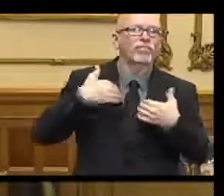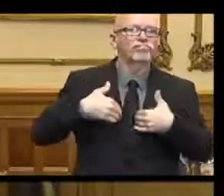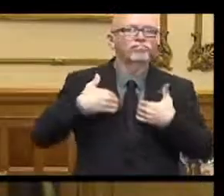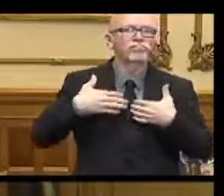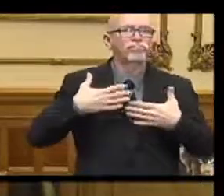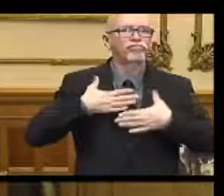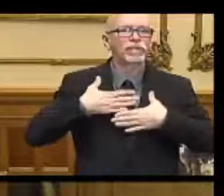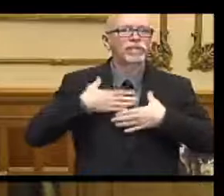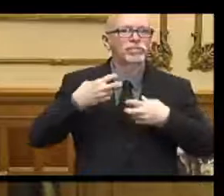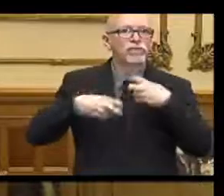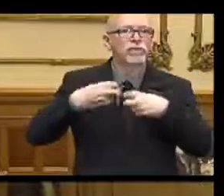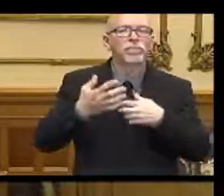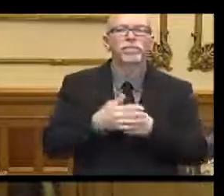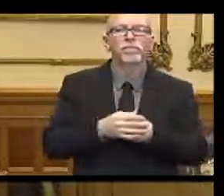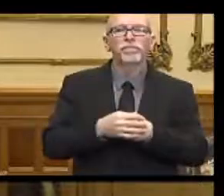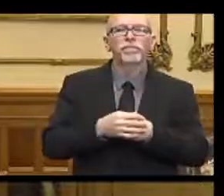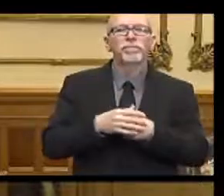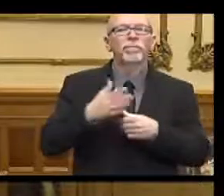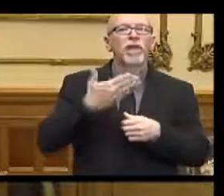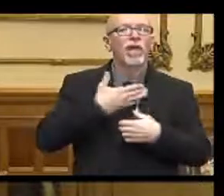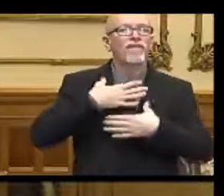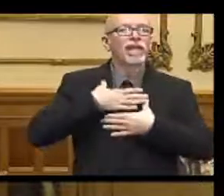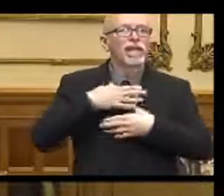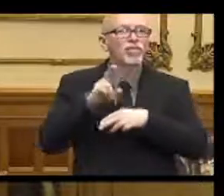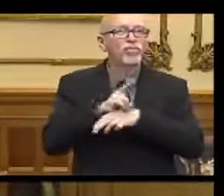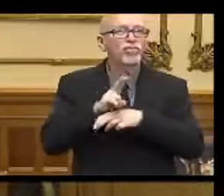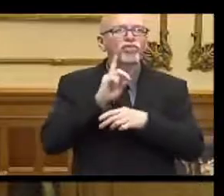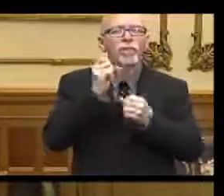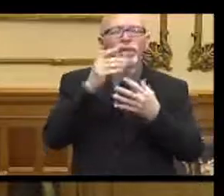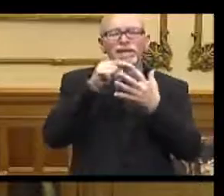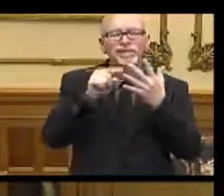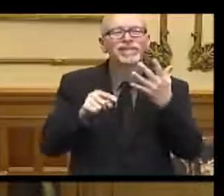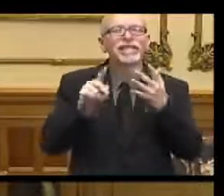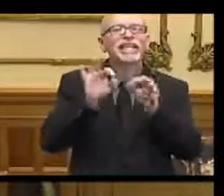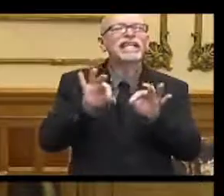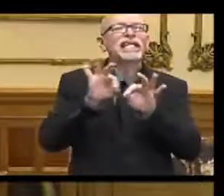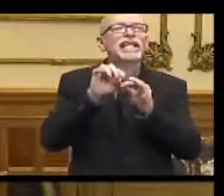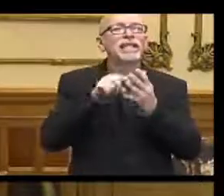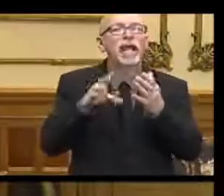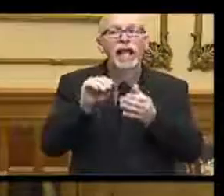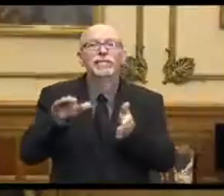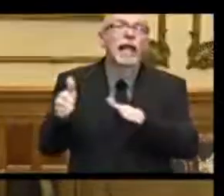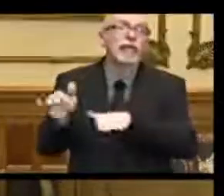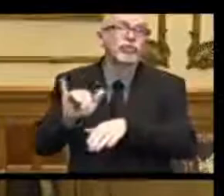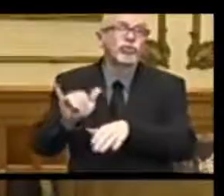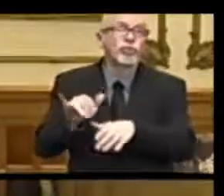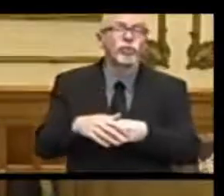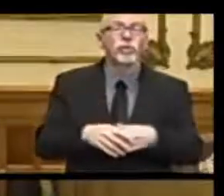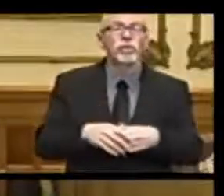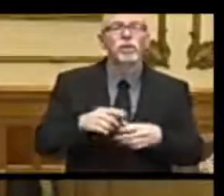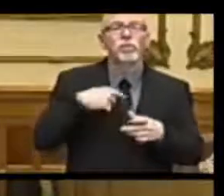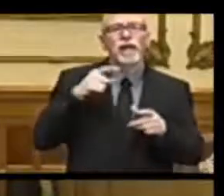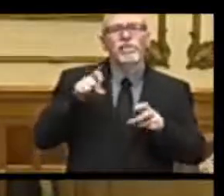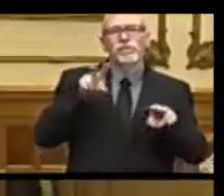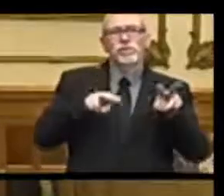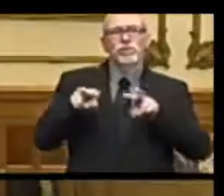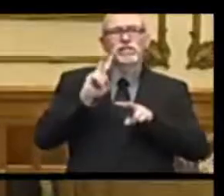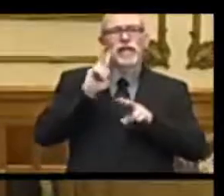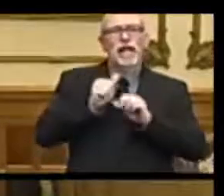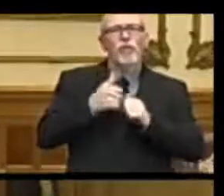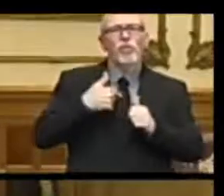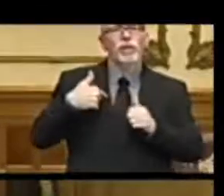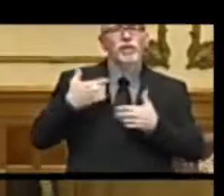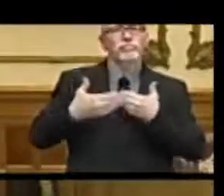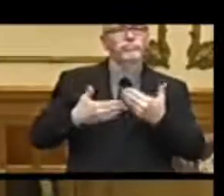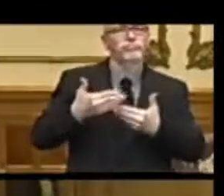symptoms, our ventilator usage. There's a lot of other key factors, deaths even, that we can look at to gauge where we are in